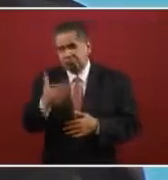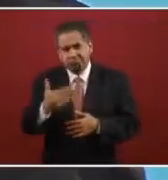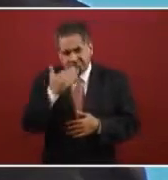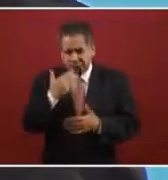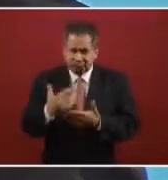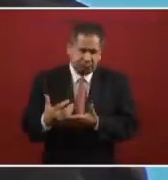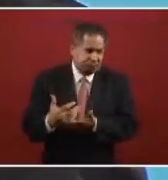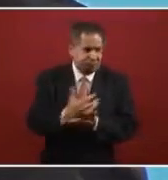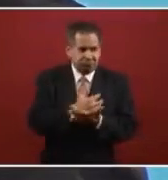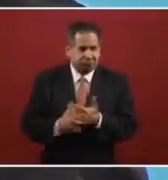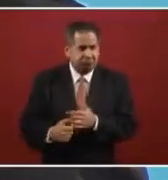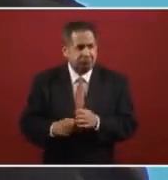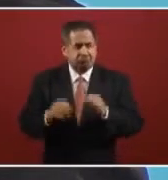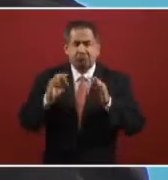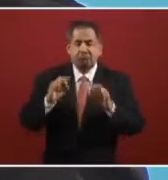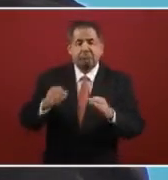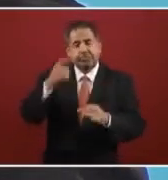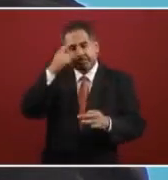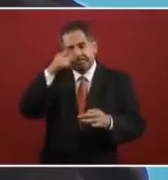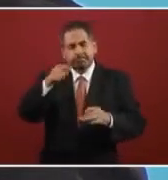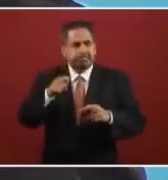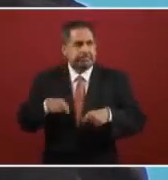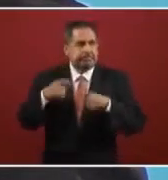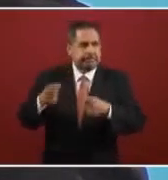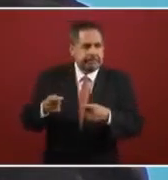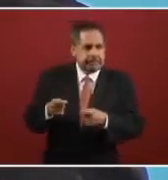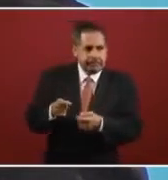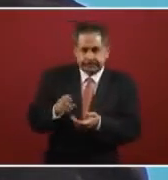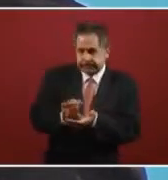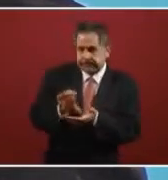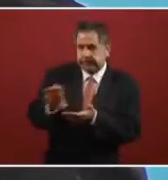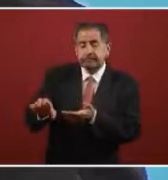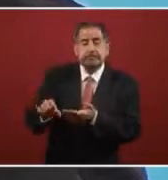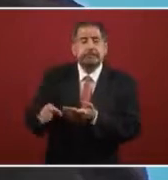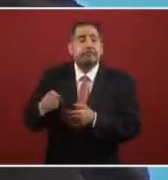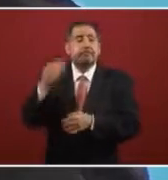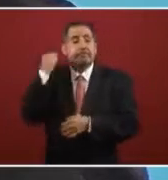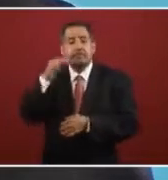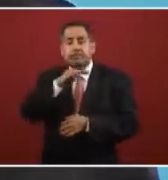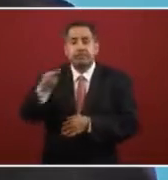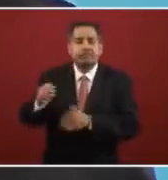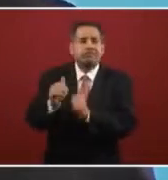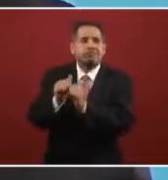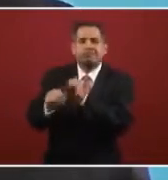as from their perspective, it was a good auction.